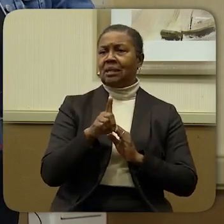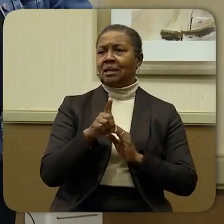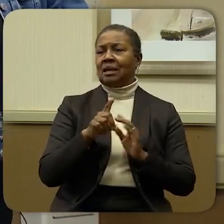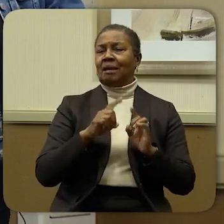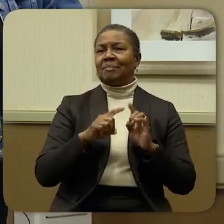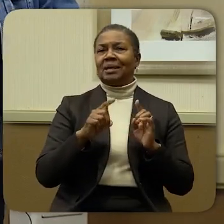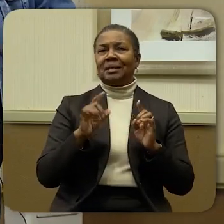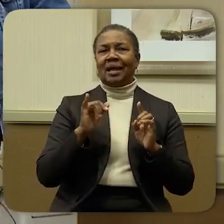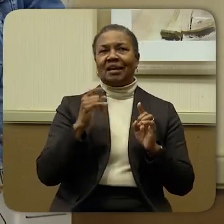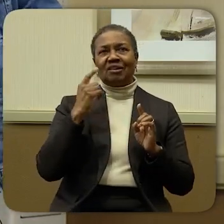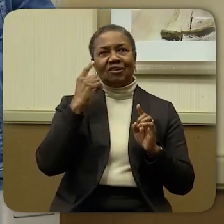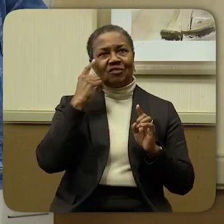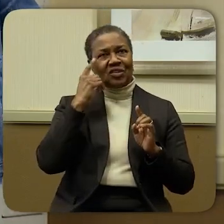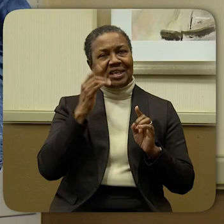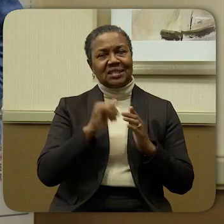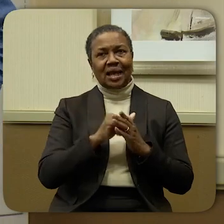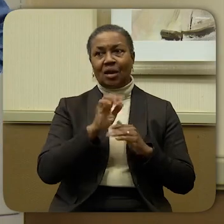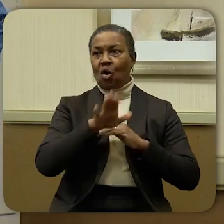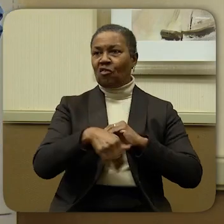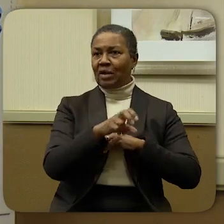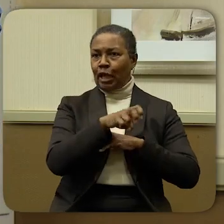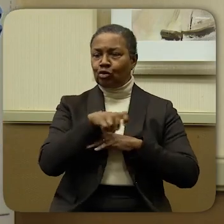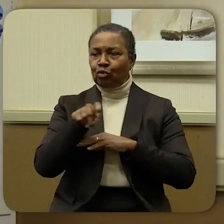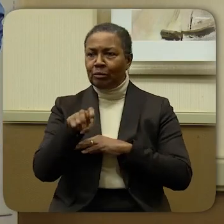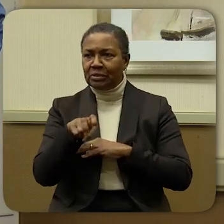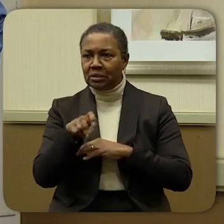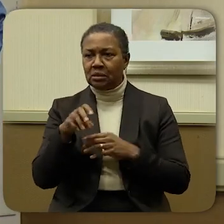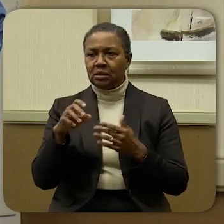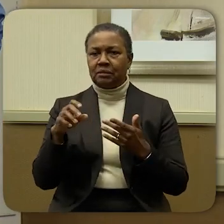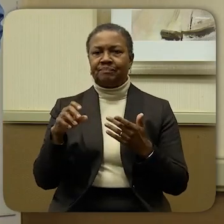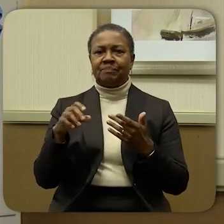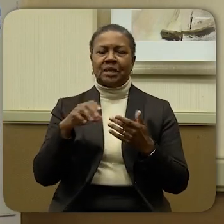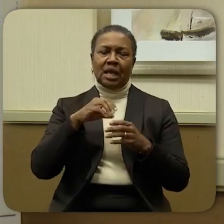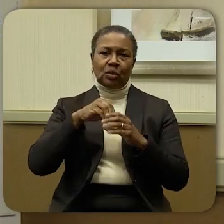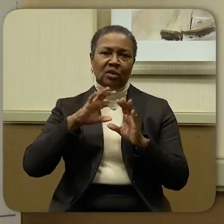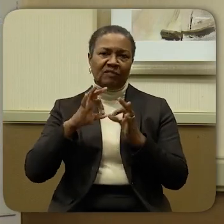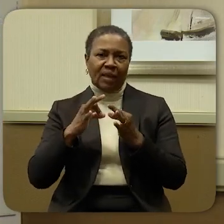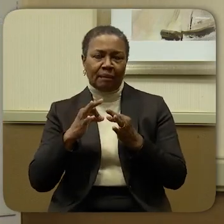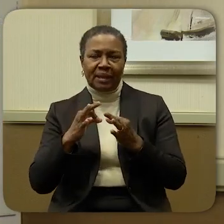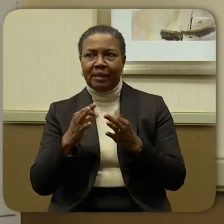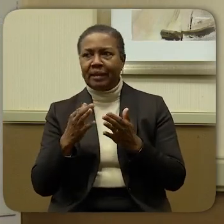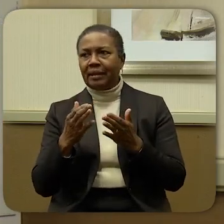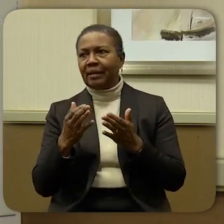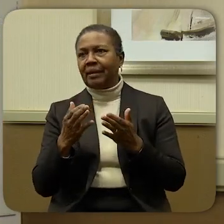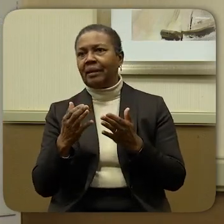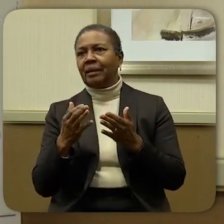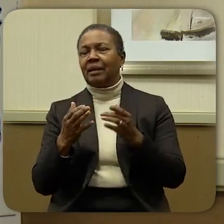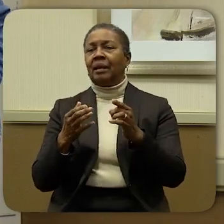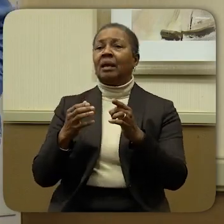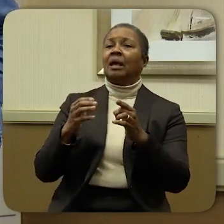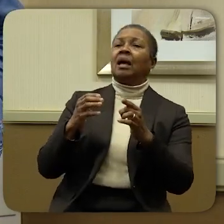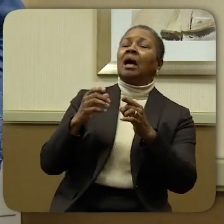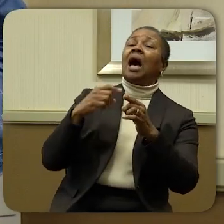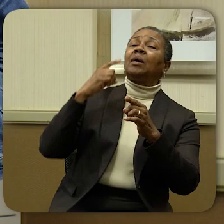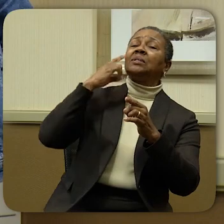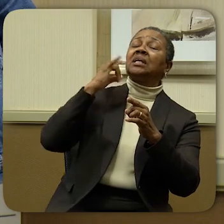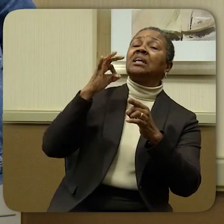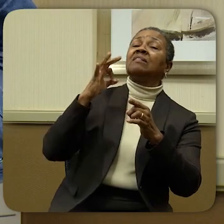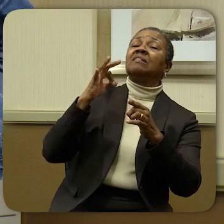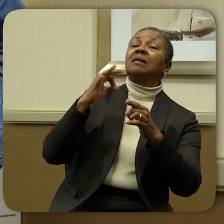overnight trips and like including family on that kind of thing, or. But like I would think if they're